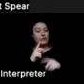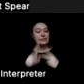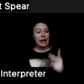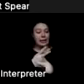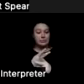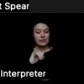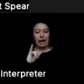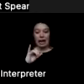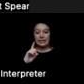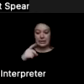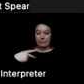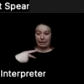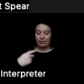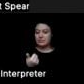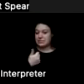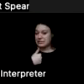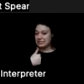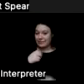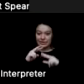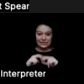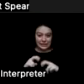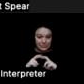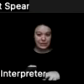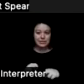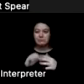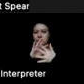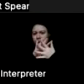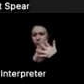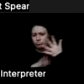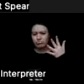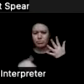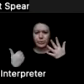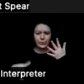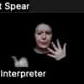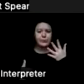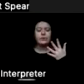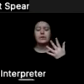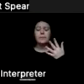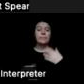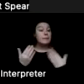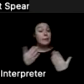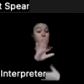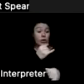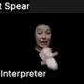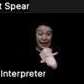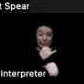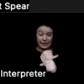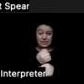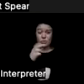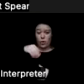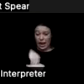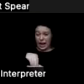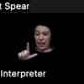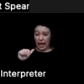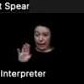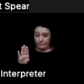self-assessment tools out there. There's so much. Perhaps your campus or maybe even in your own lab, you've developed ones that